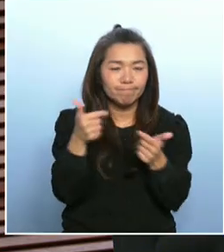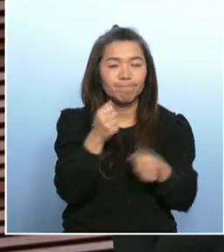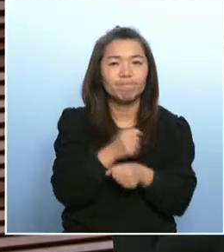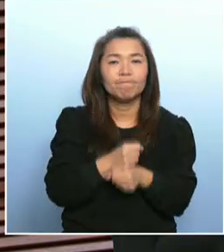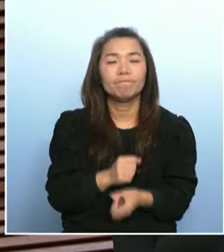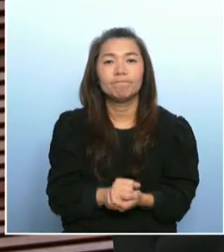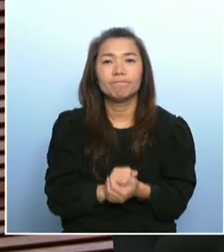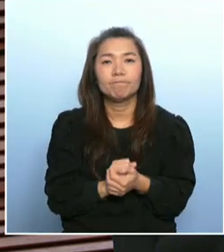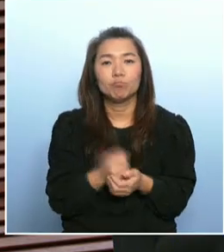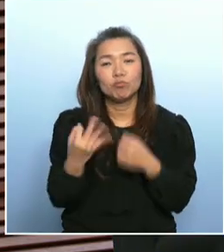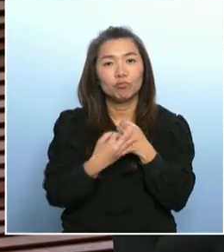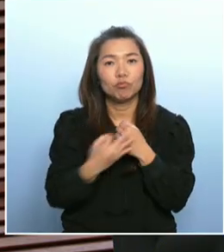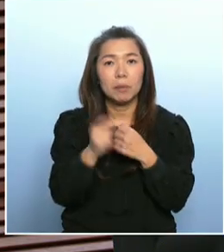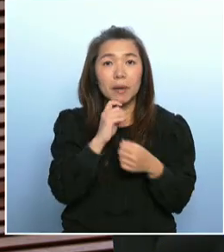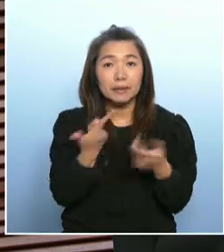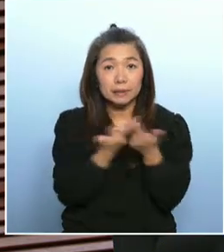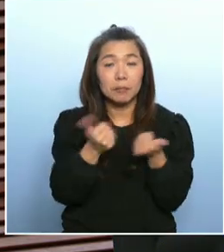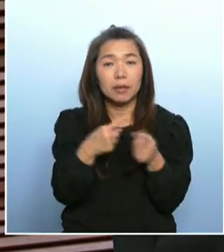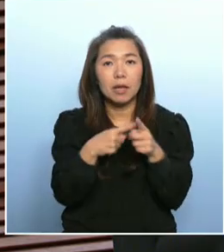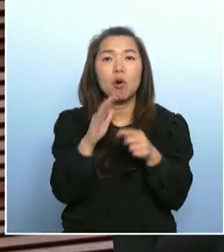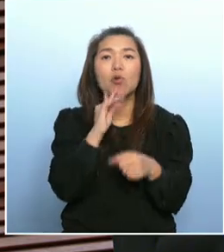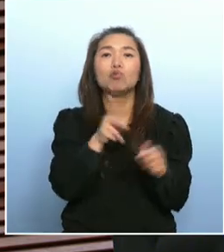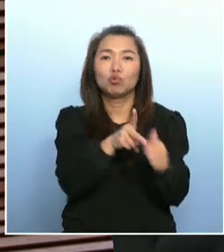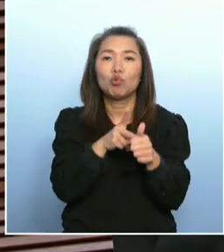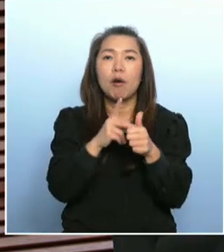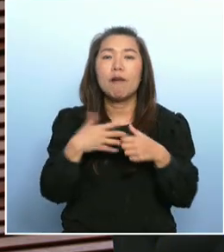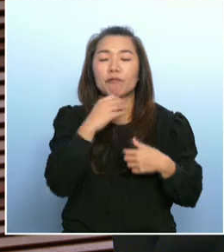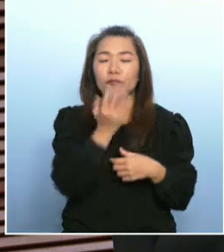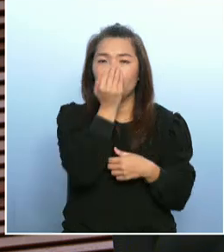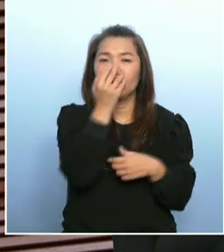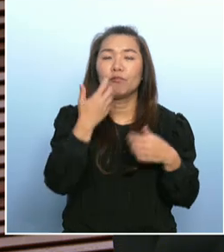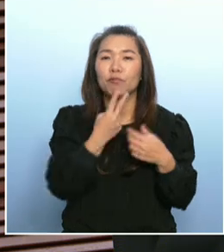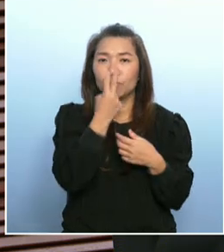commute between their homes and workplace. Third, we offer